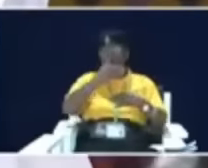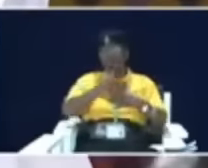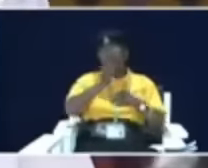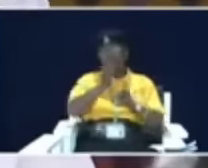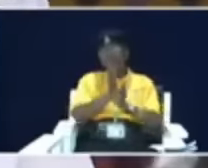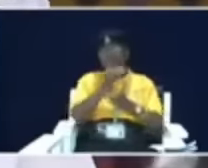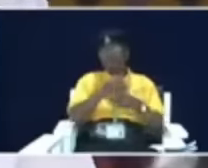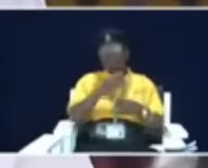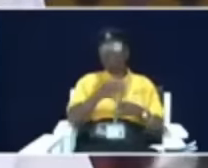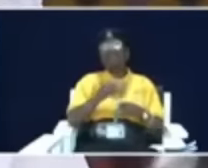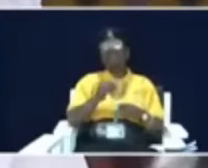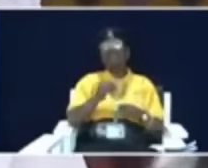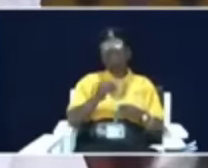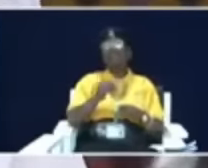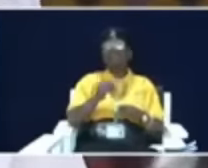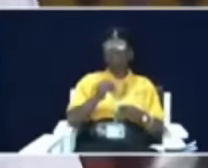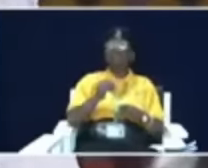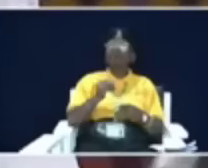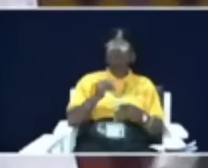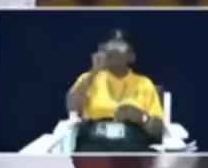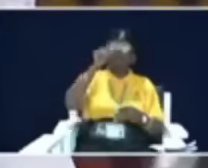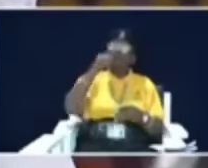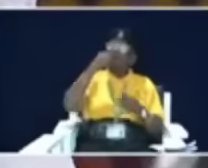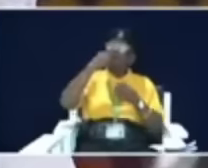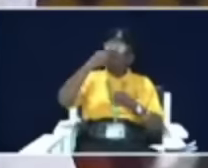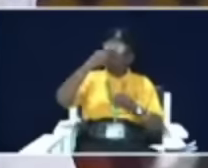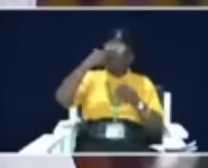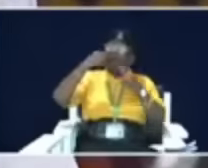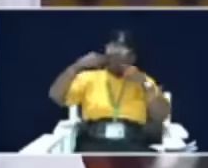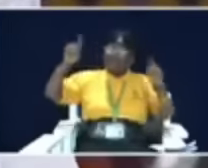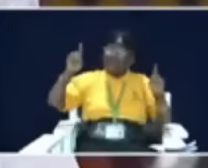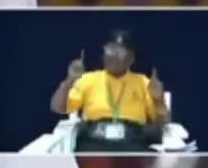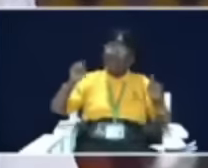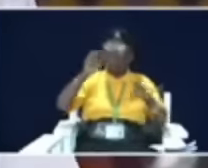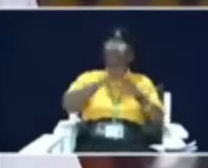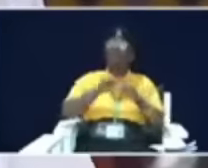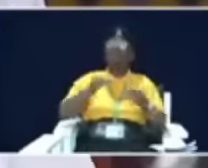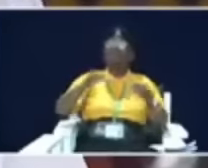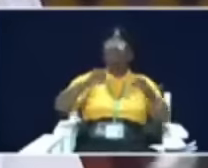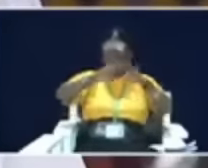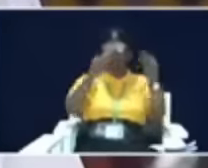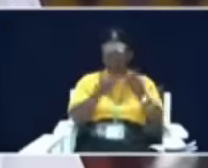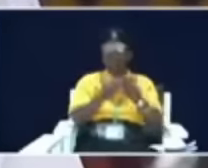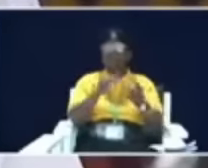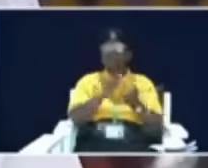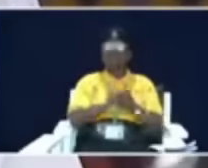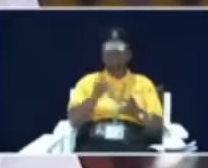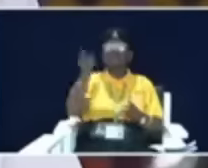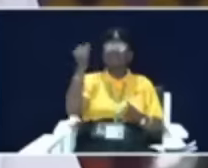pronounced on the family that will be there, blocking your way.